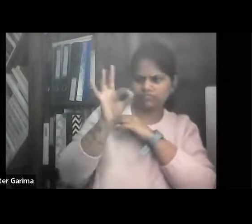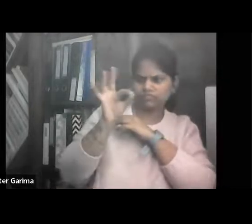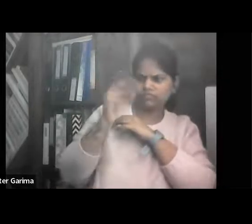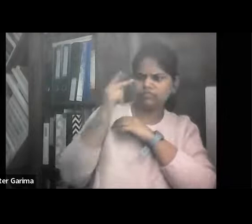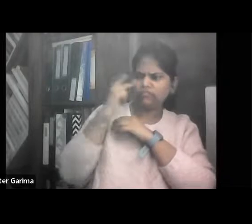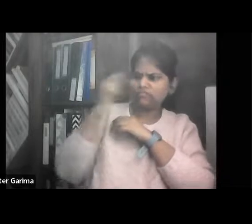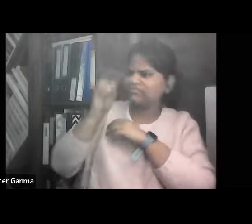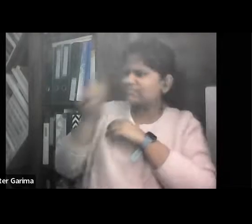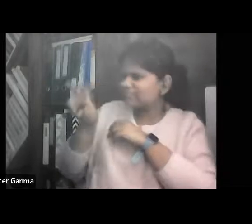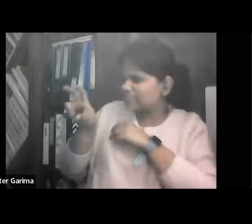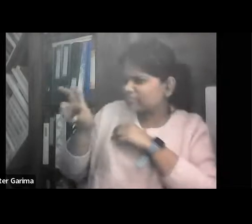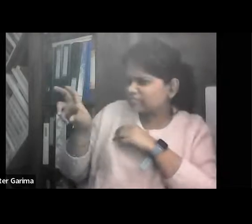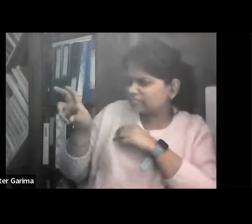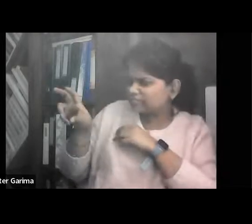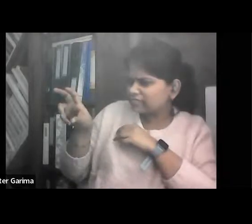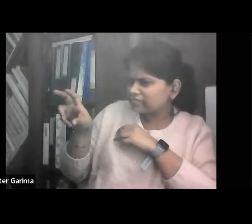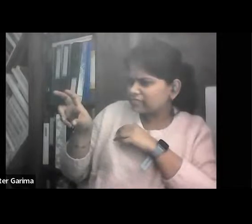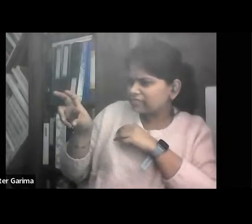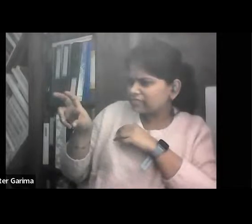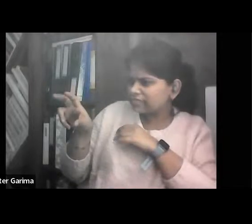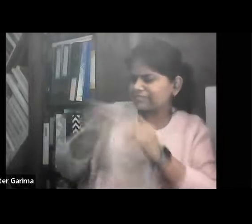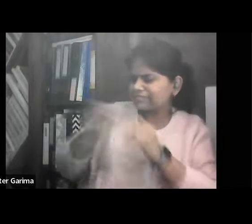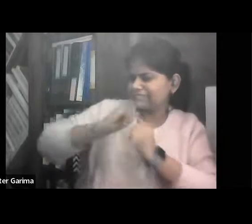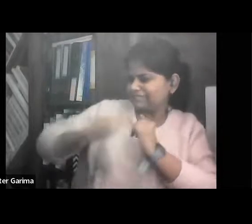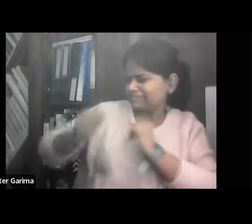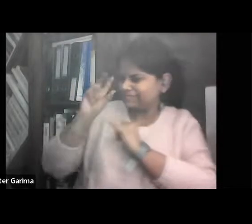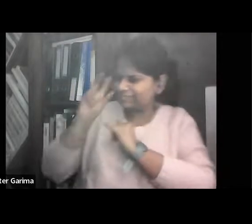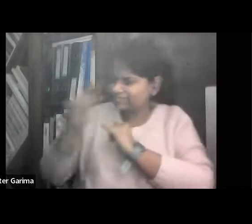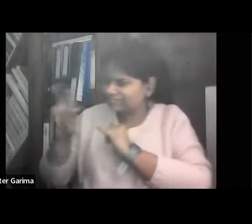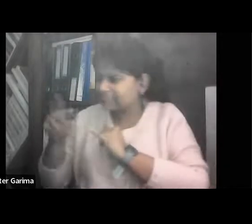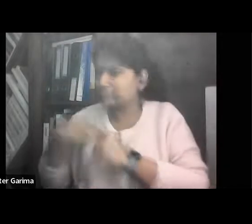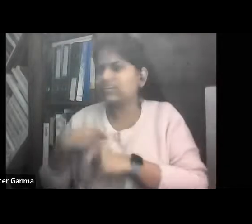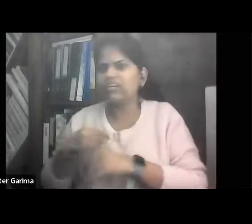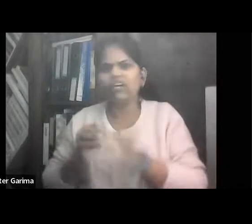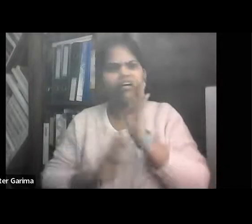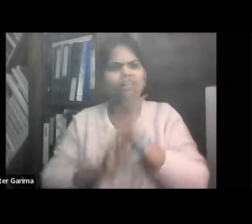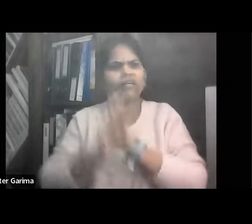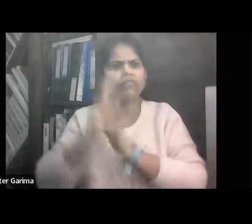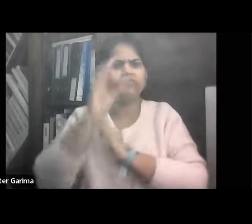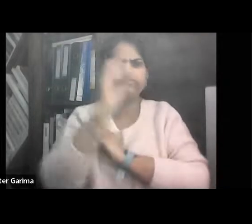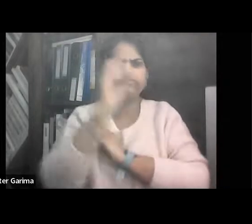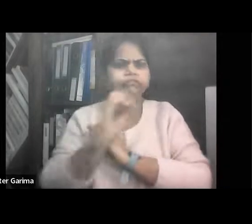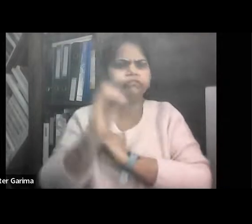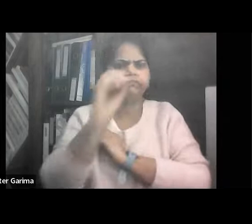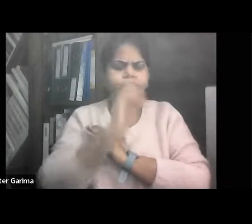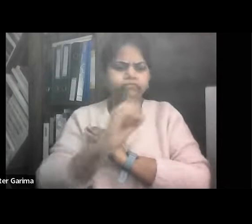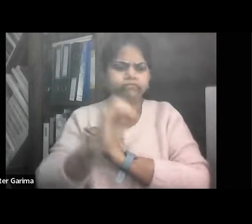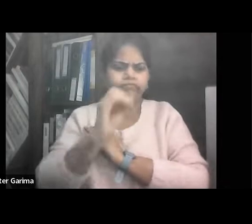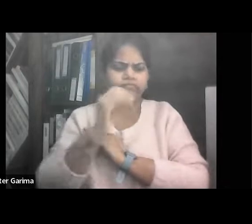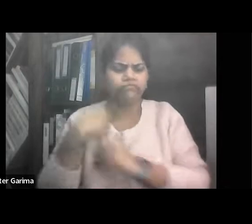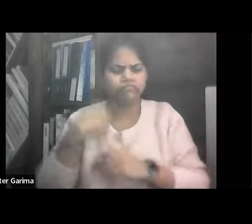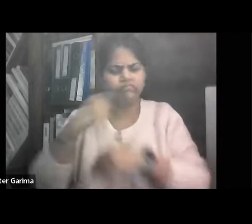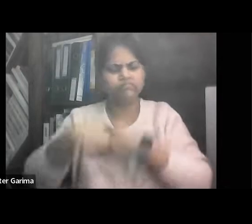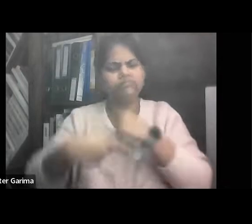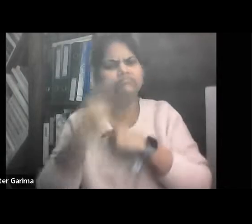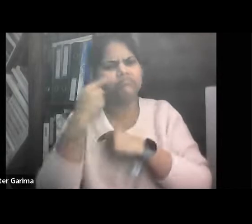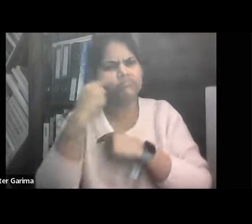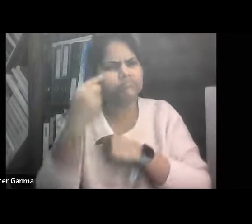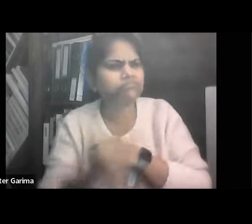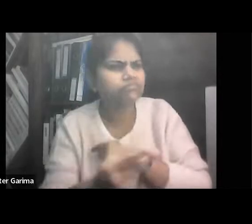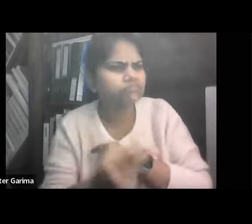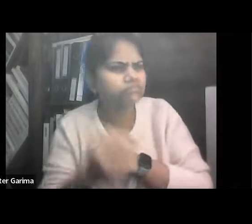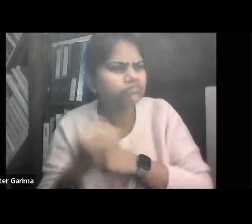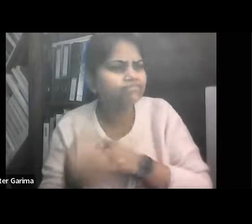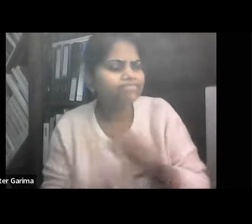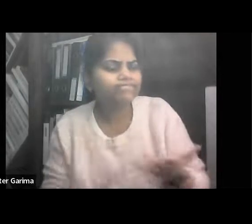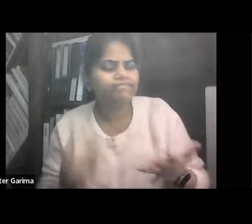them towards the end of the play and admits that his progress has been zero. All I find every day is a one typewritten sheet with the